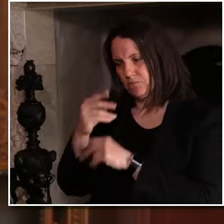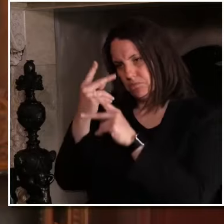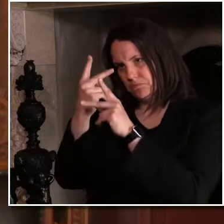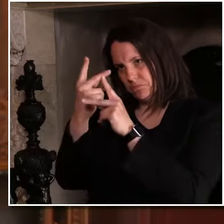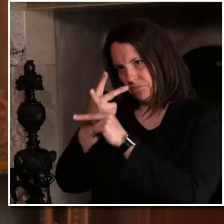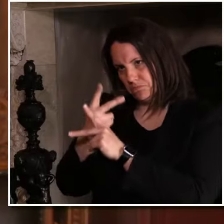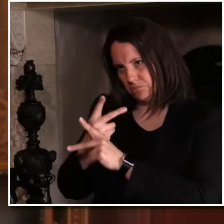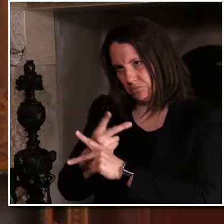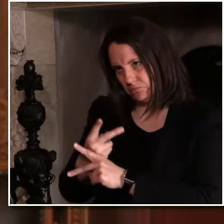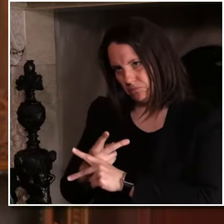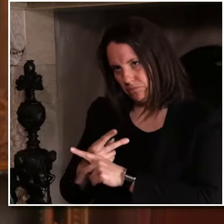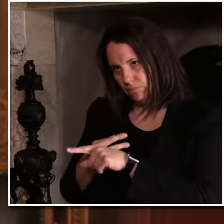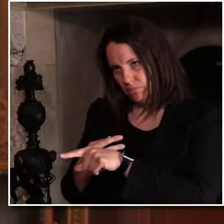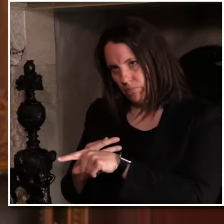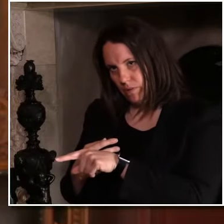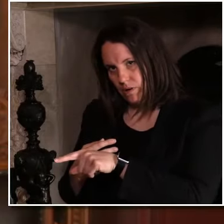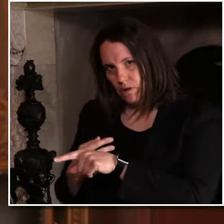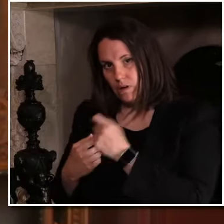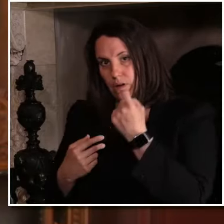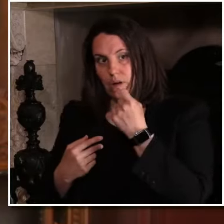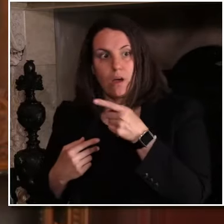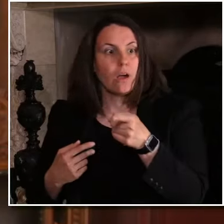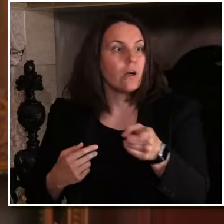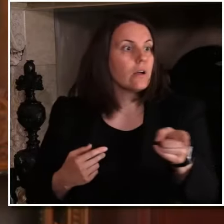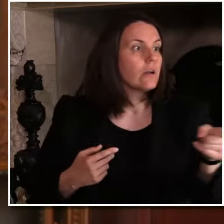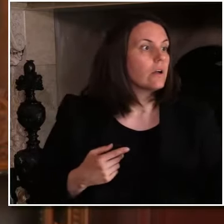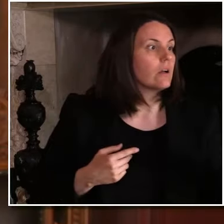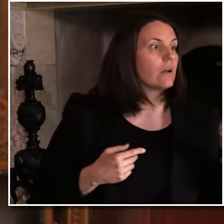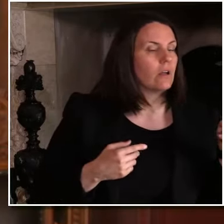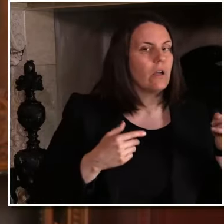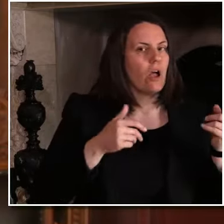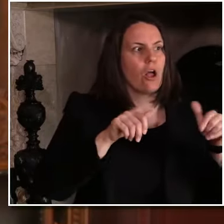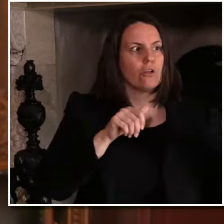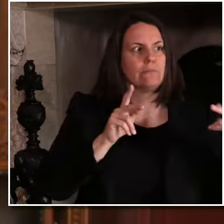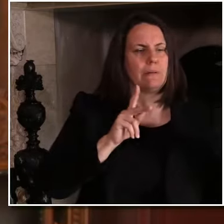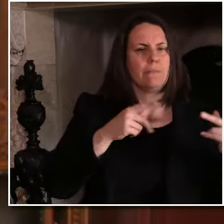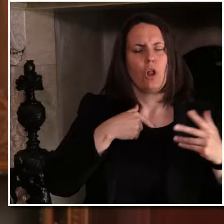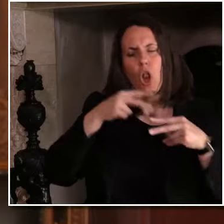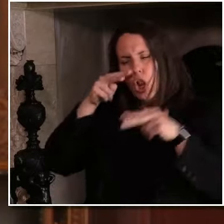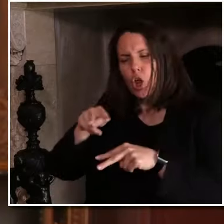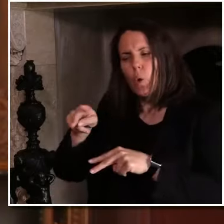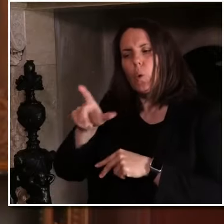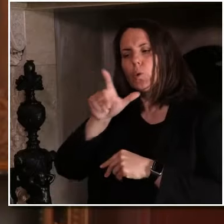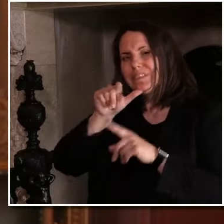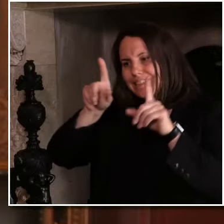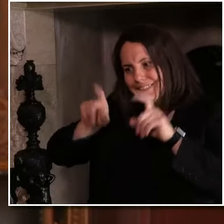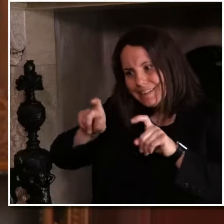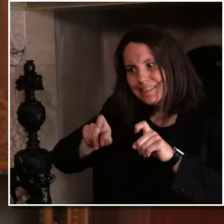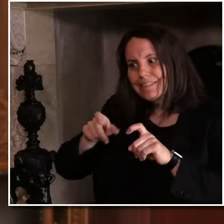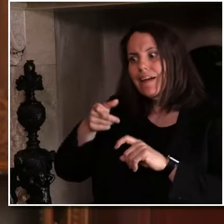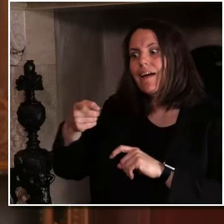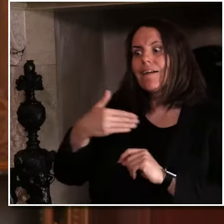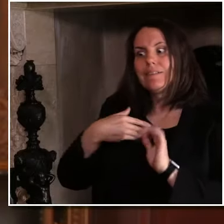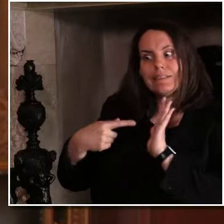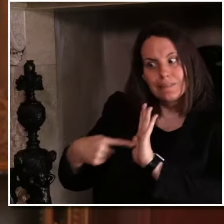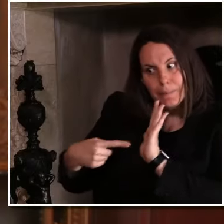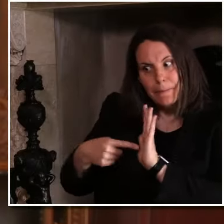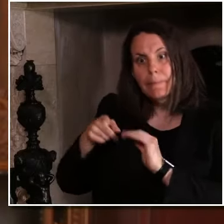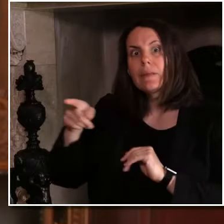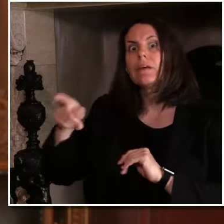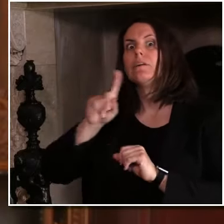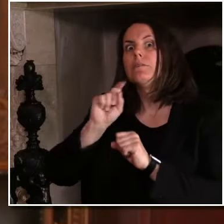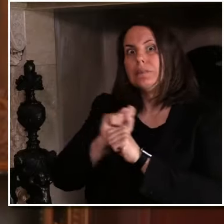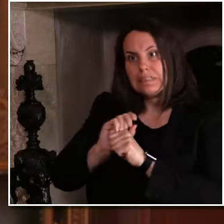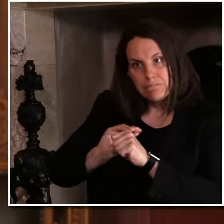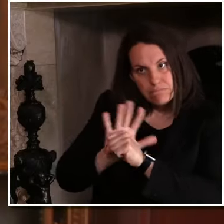there's two ways that would happen. One is that we're testing a lot more people and the incidence and prevalence are staying the same, or that the